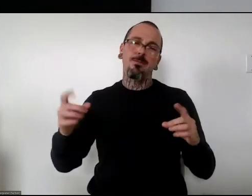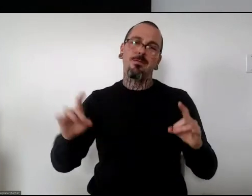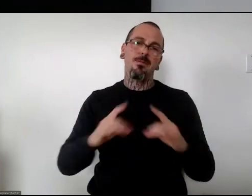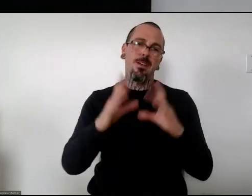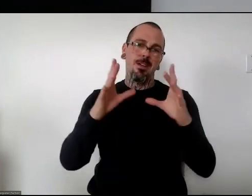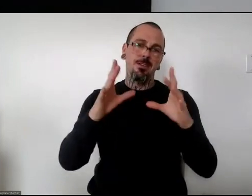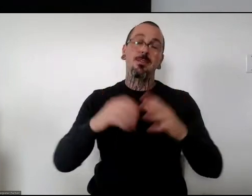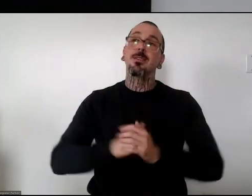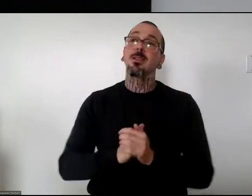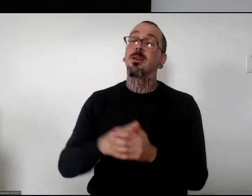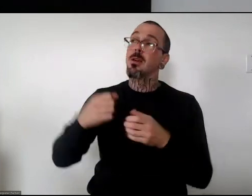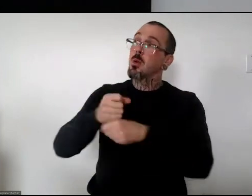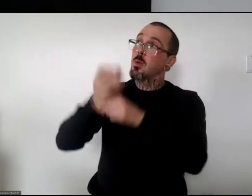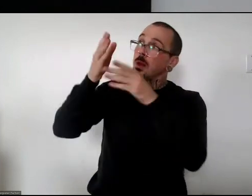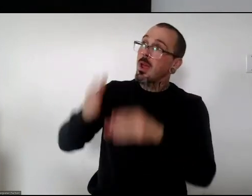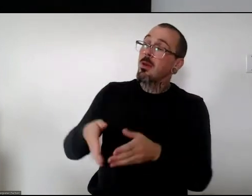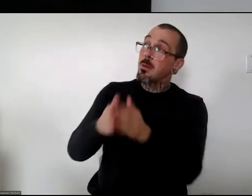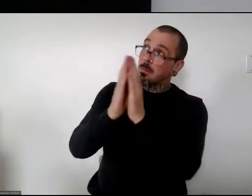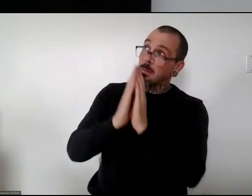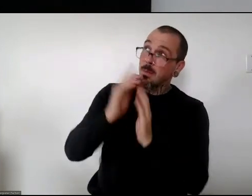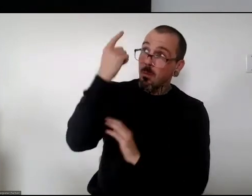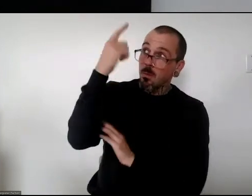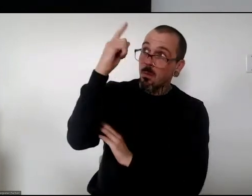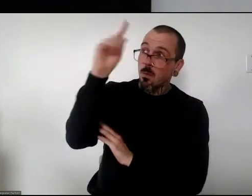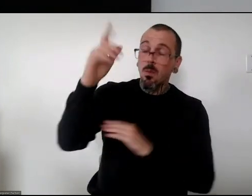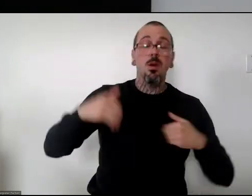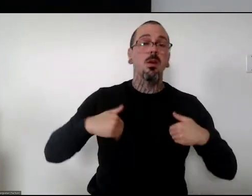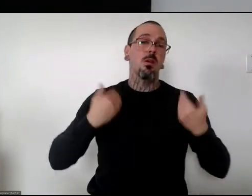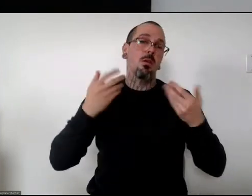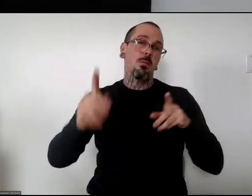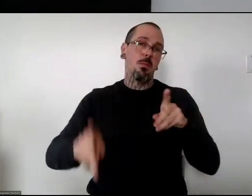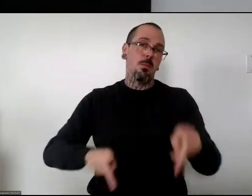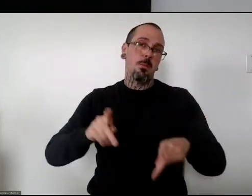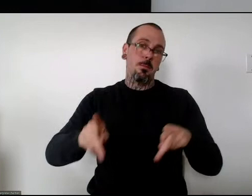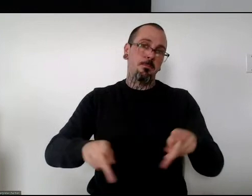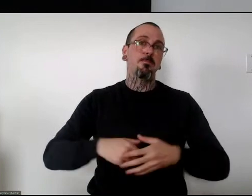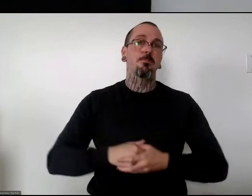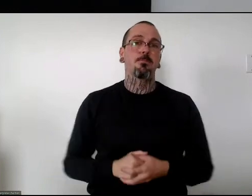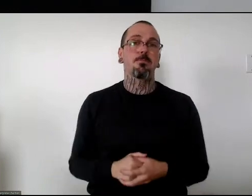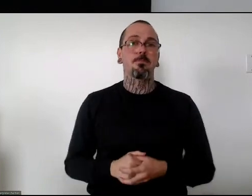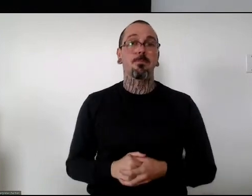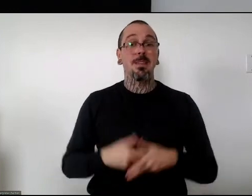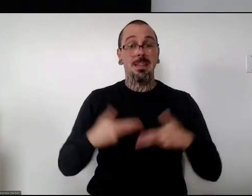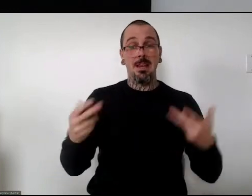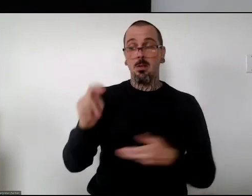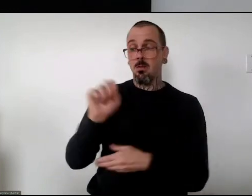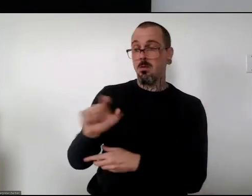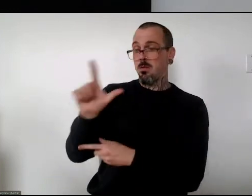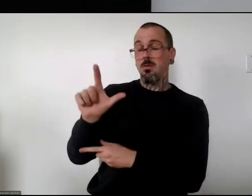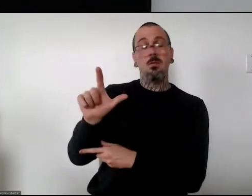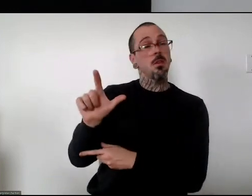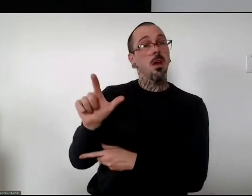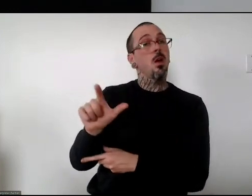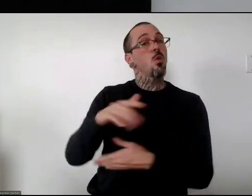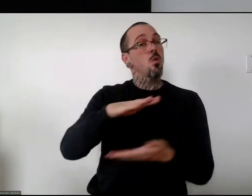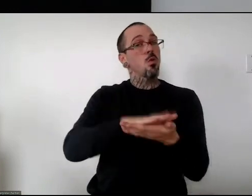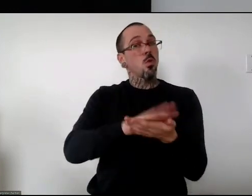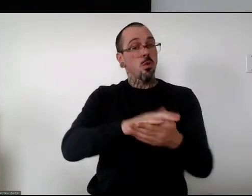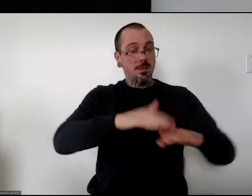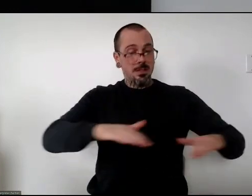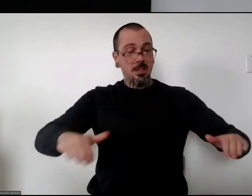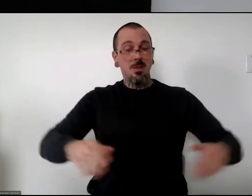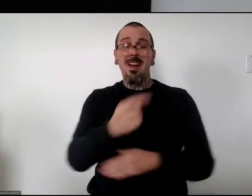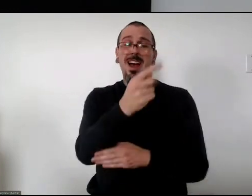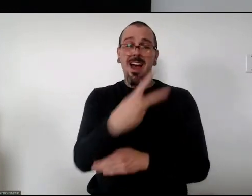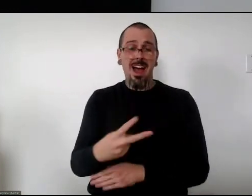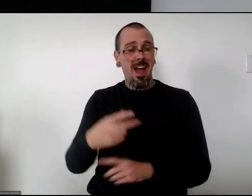We know that in Newfoundland, over half of our school children experience bullying. These are the issues that are